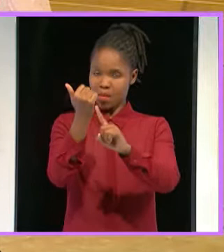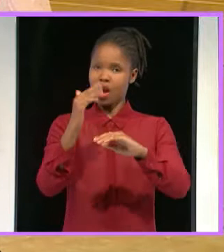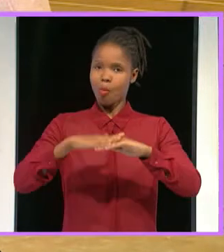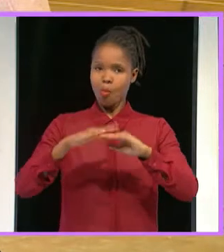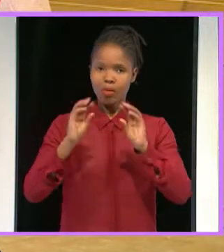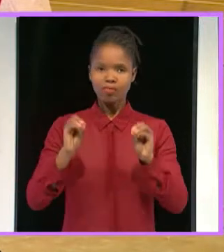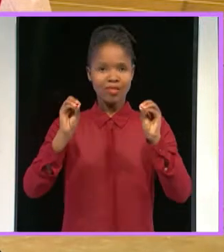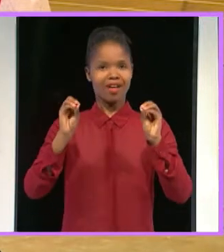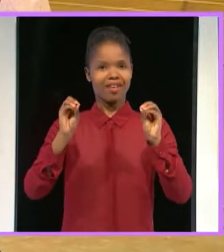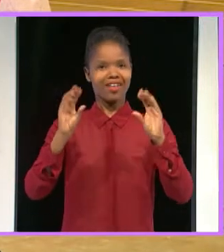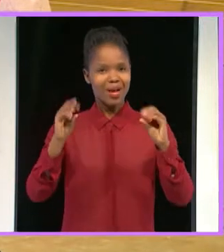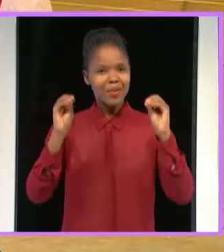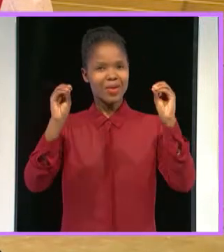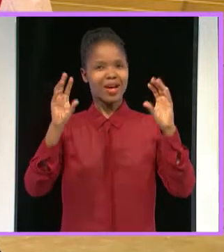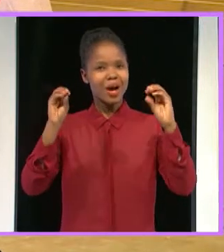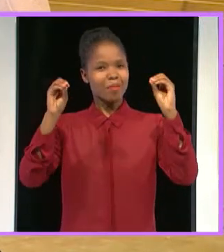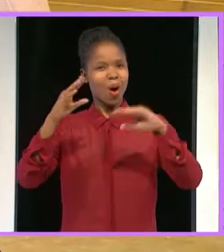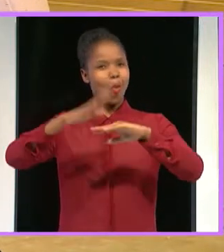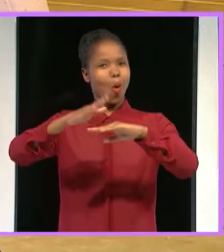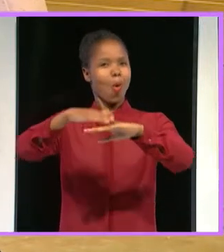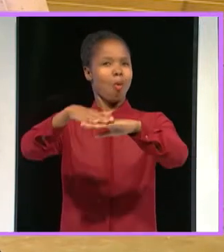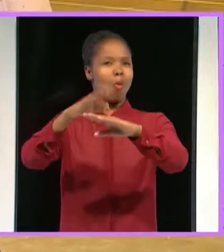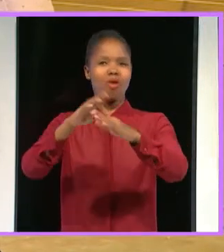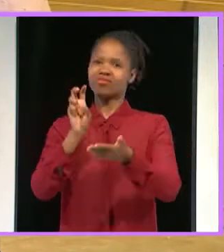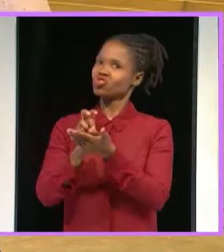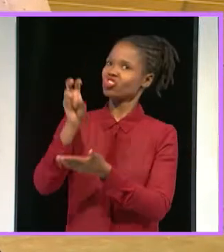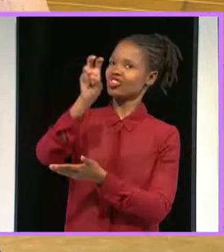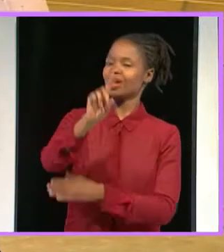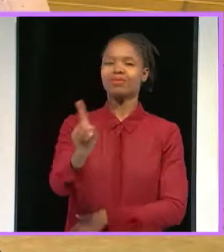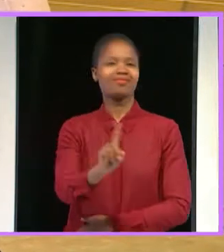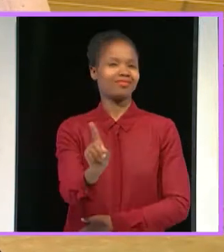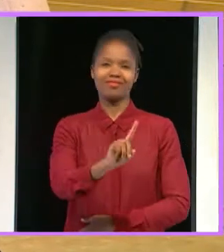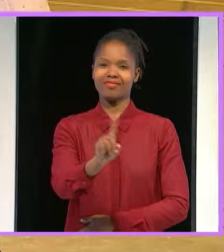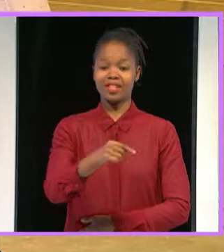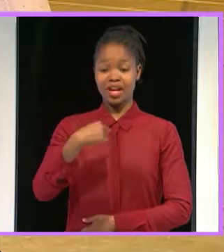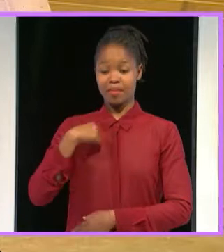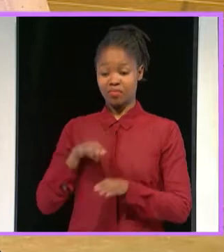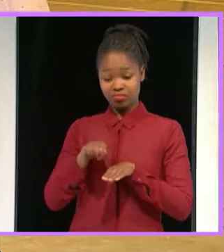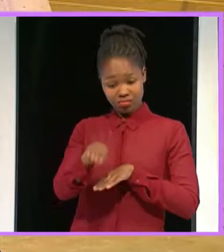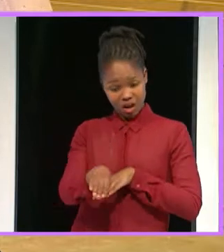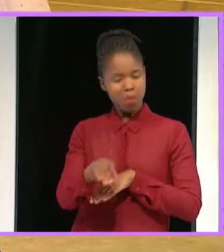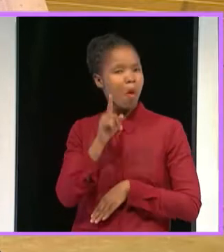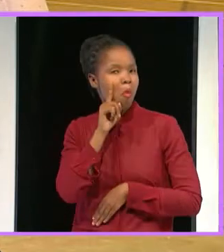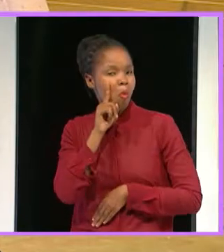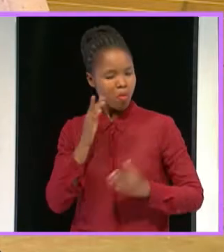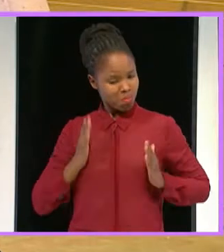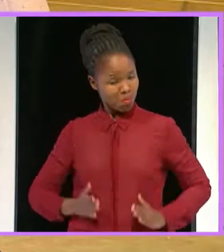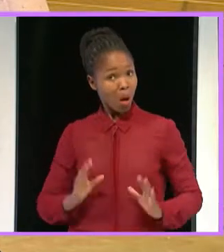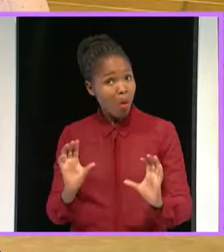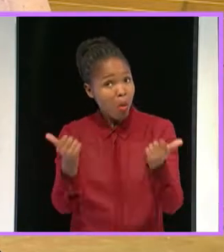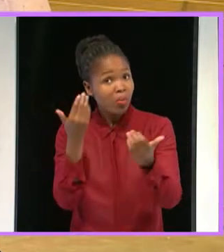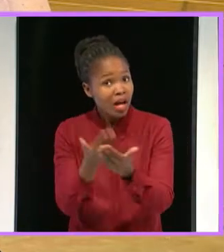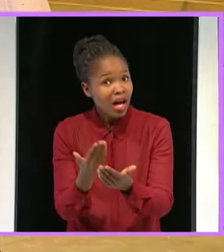one, and you make the next one, and so you carry on. My first one was see if I can play the game. There